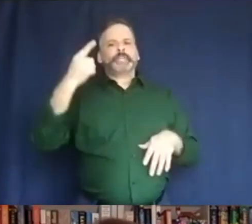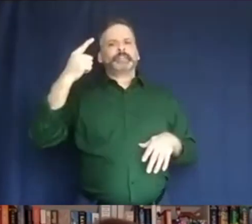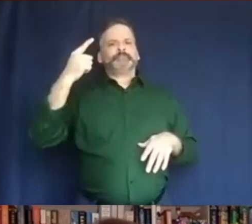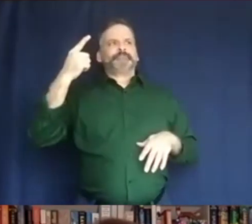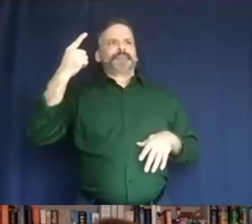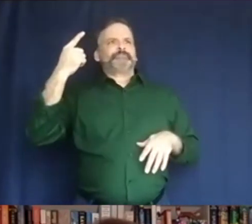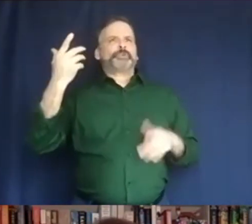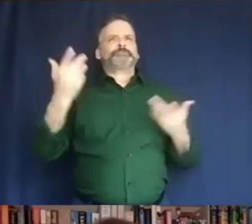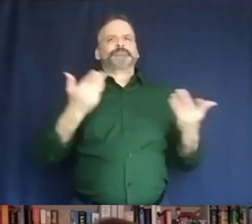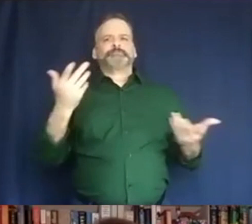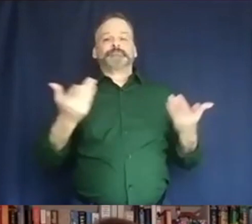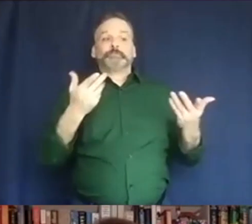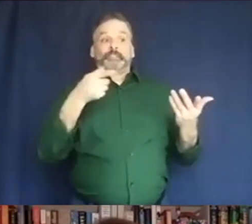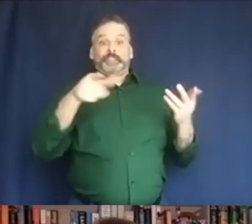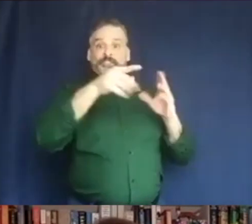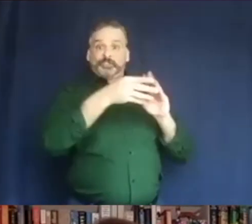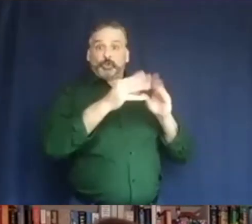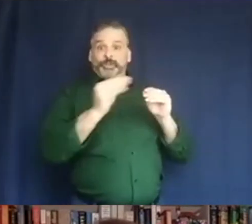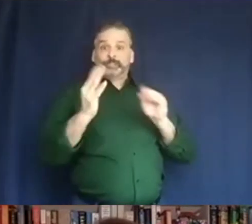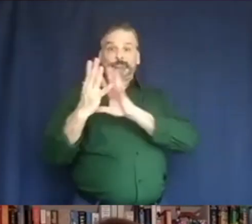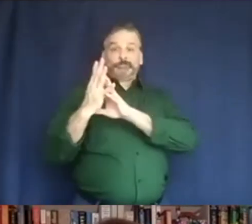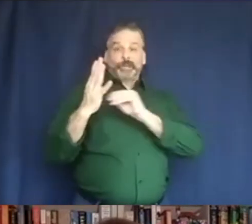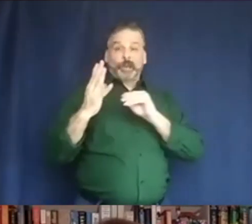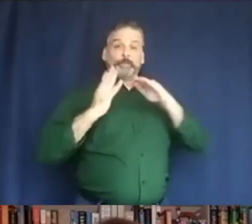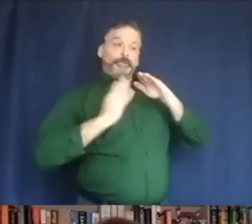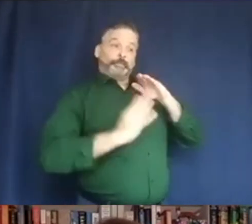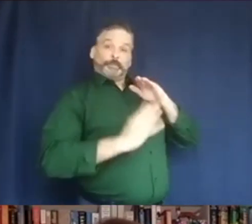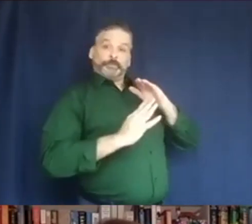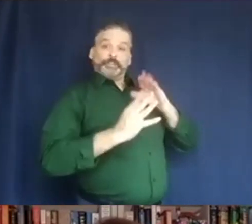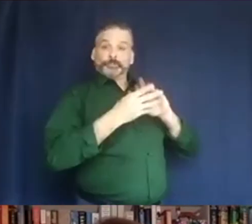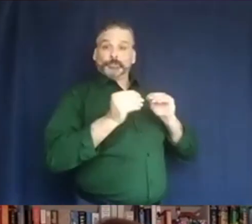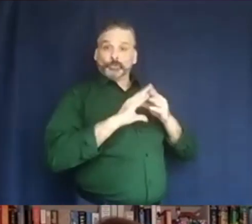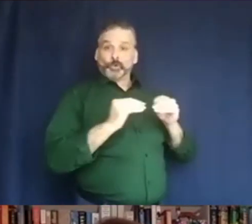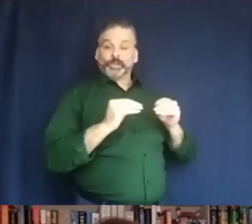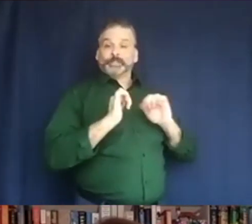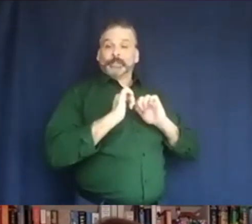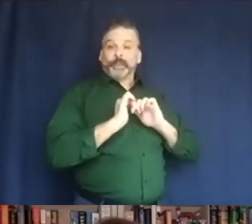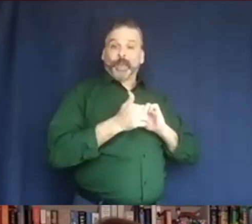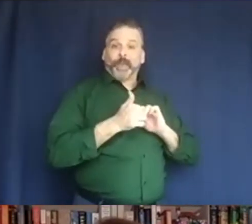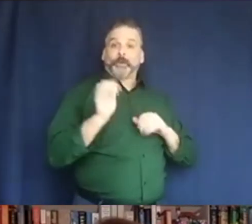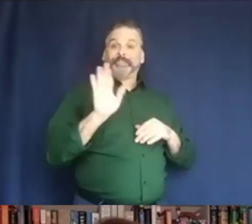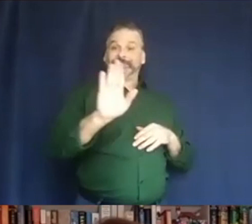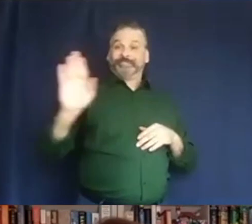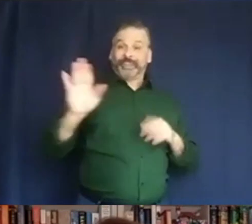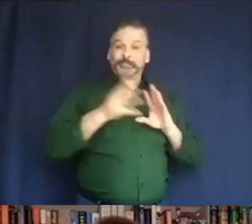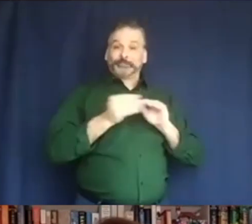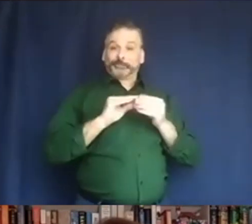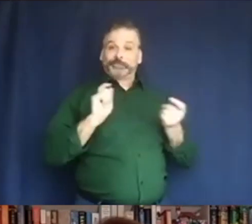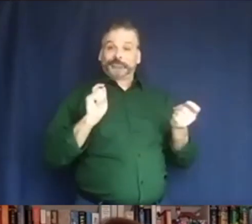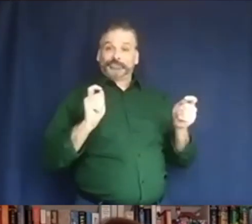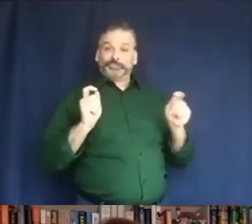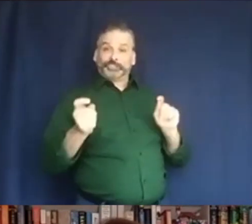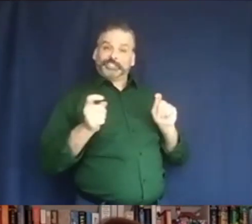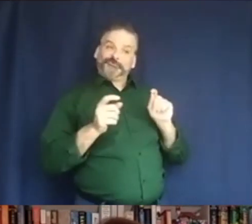to kind of have these stories mimic that immigration too, and the ways in which their stories have changed and evolved, and what they mean is